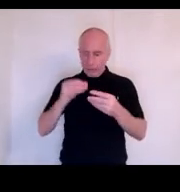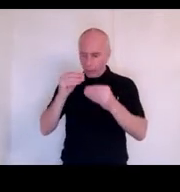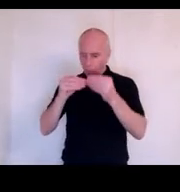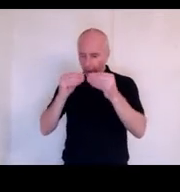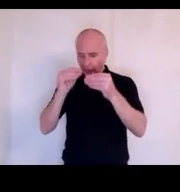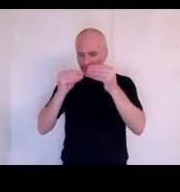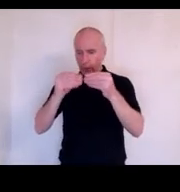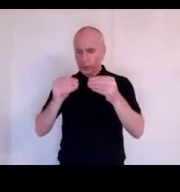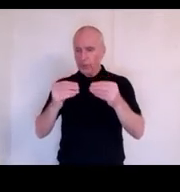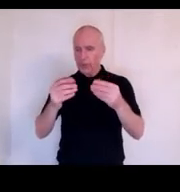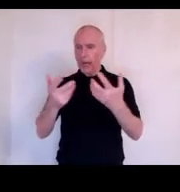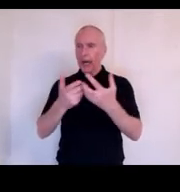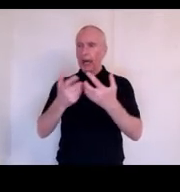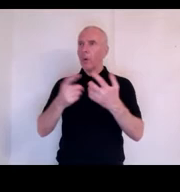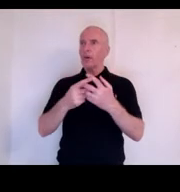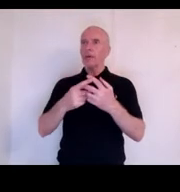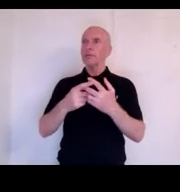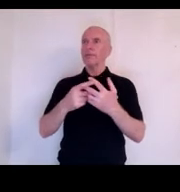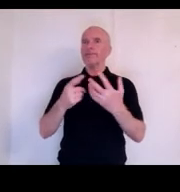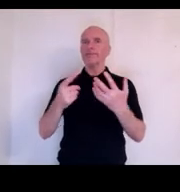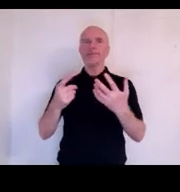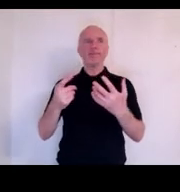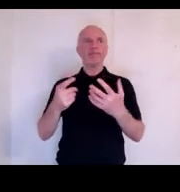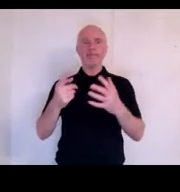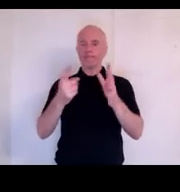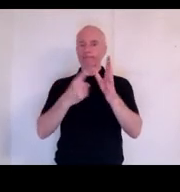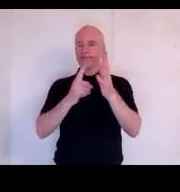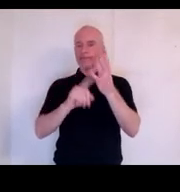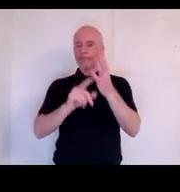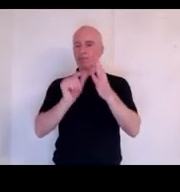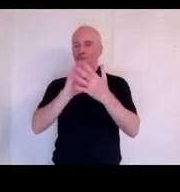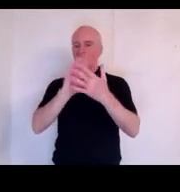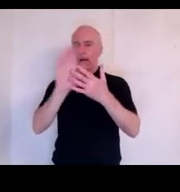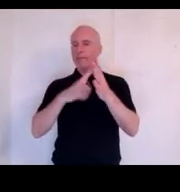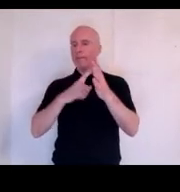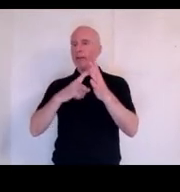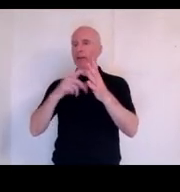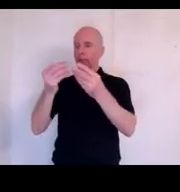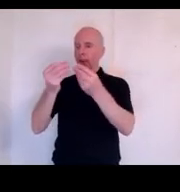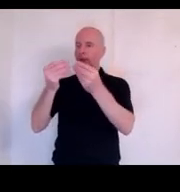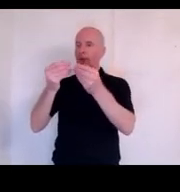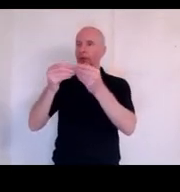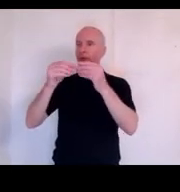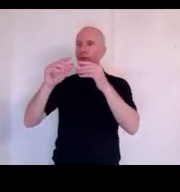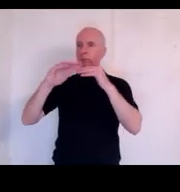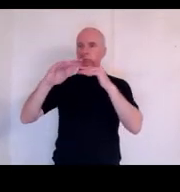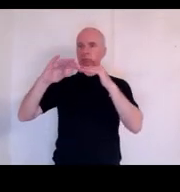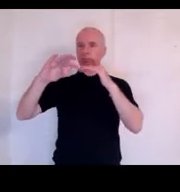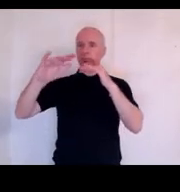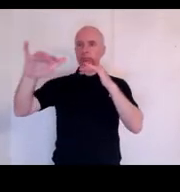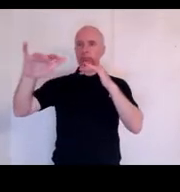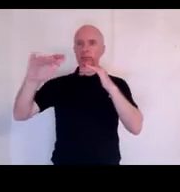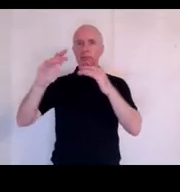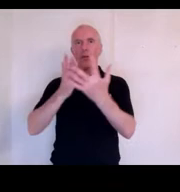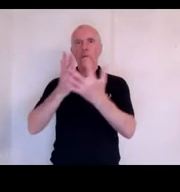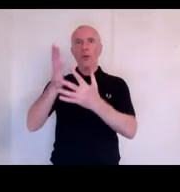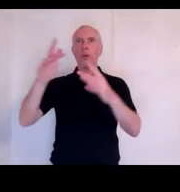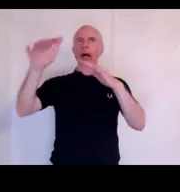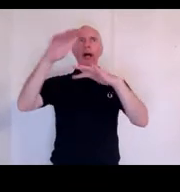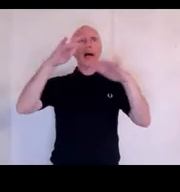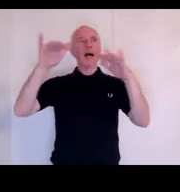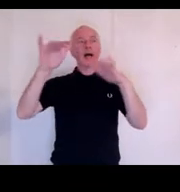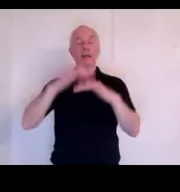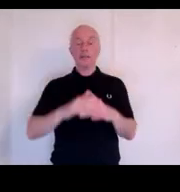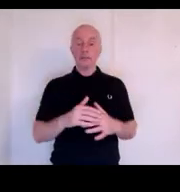how far does an alpha particle travel in air? How much alpha